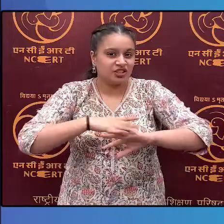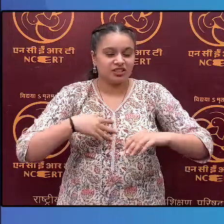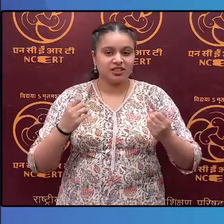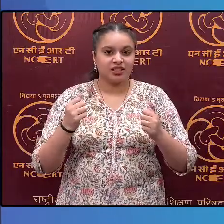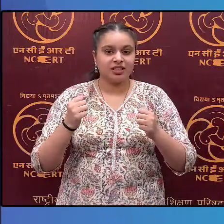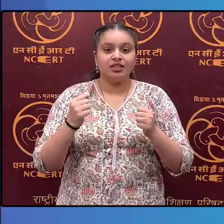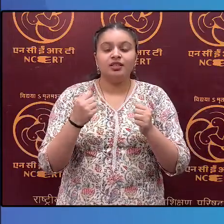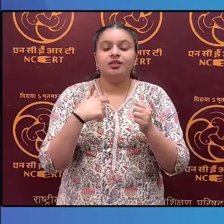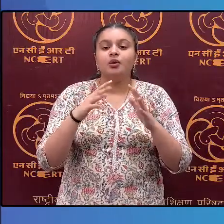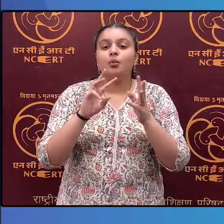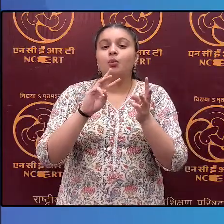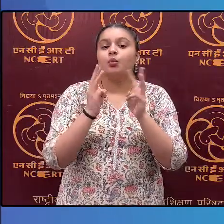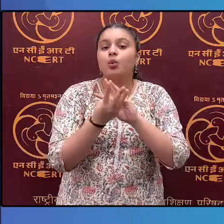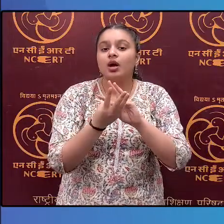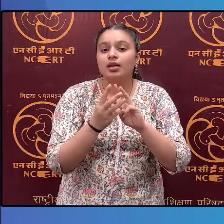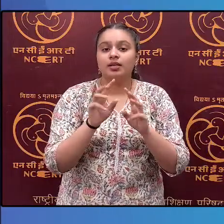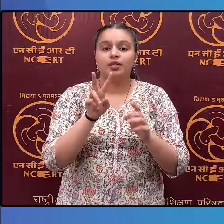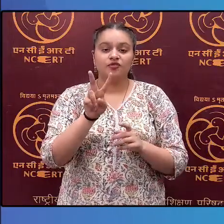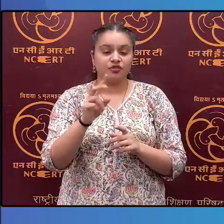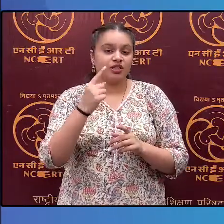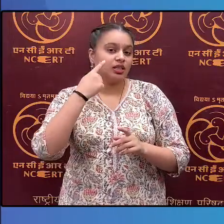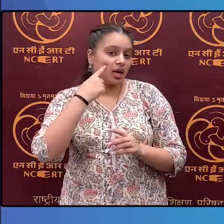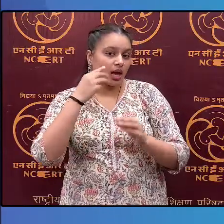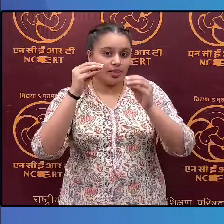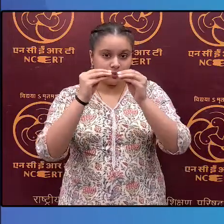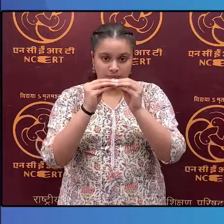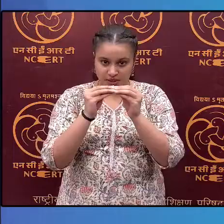Vibgyor. The spelling is